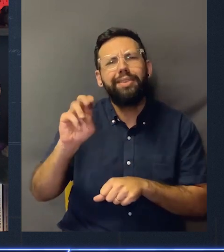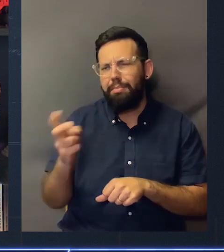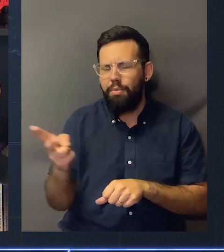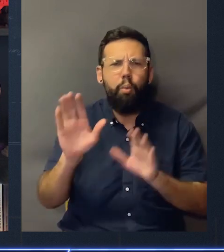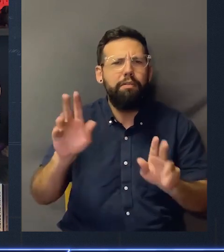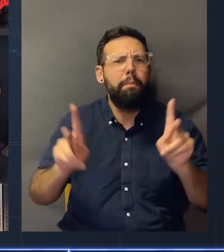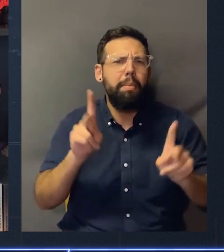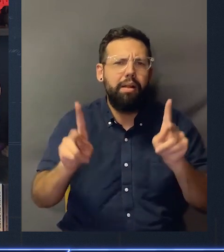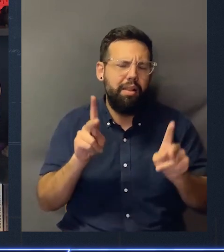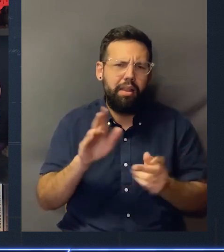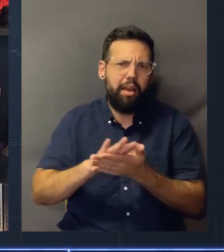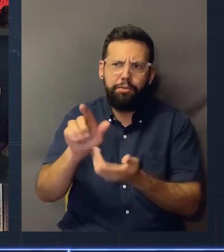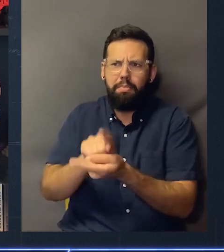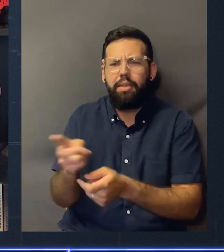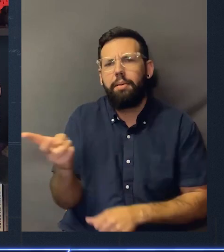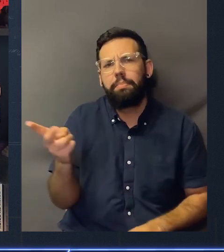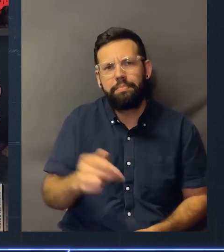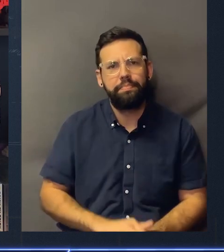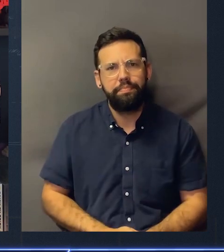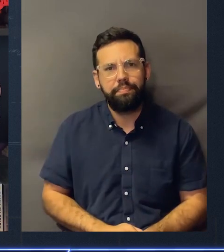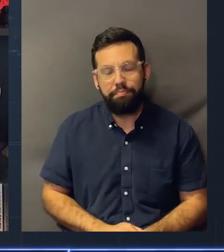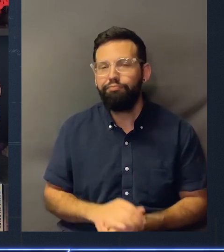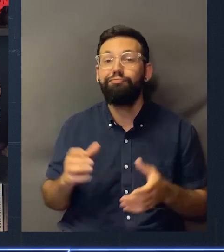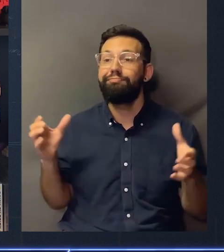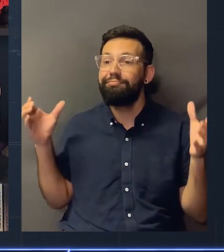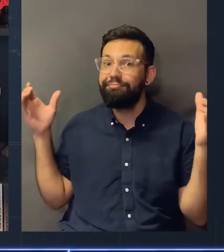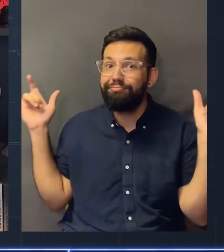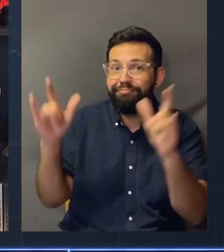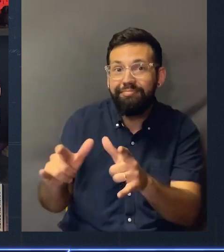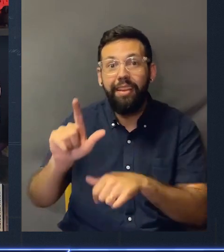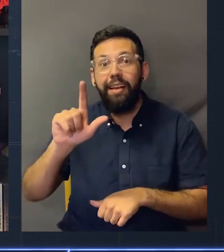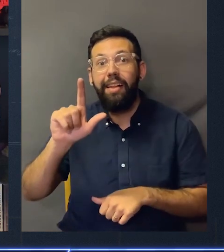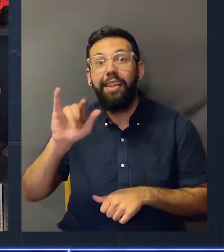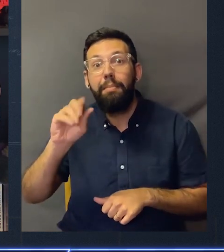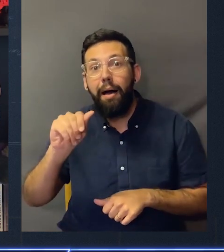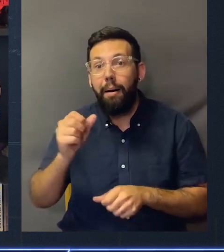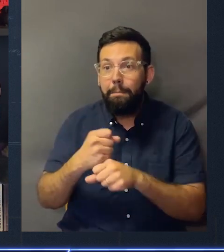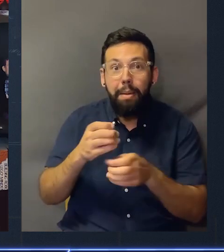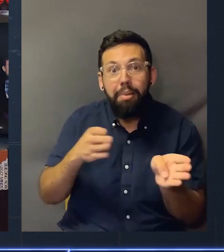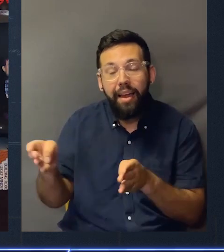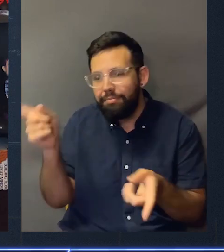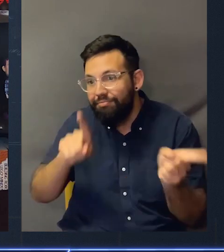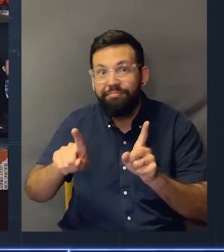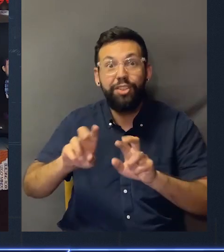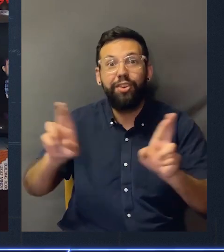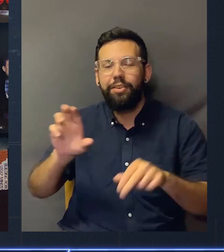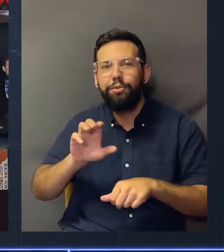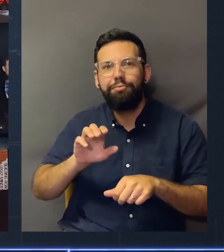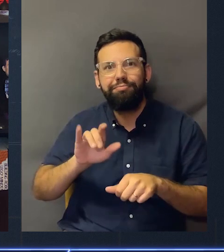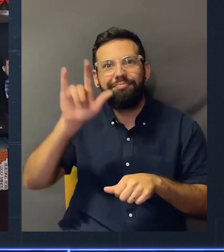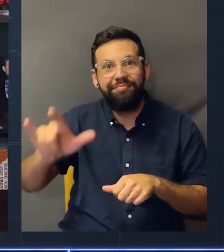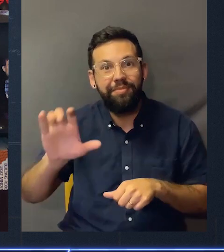folks, and it was really awesome to meet them. Make our plans in Lima, and then off we go to Cusco. We fly